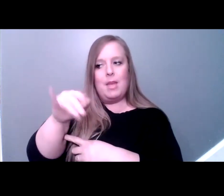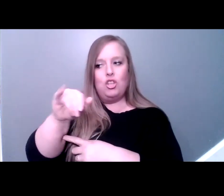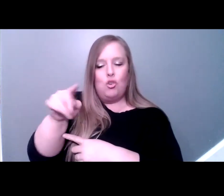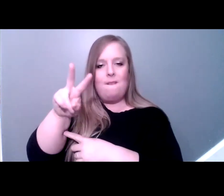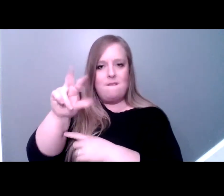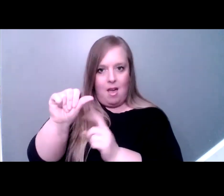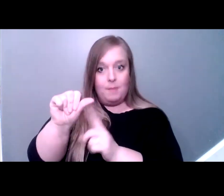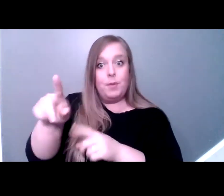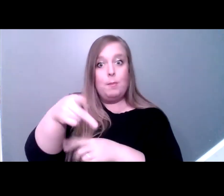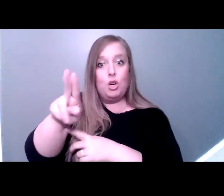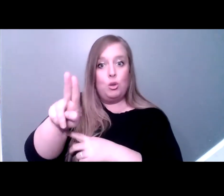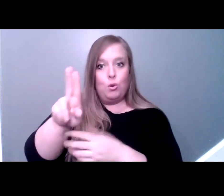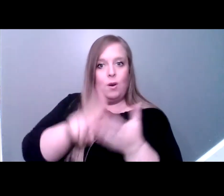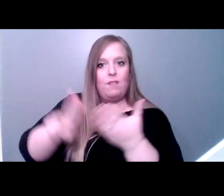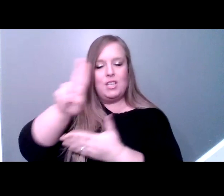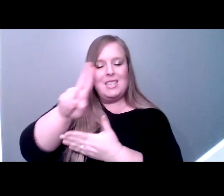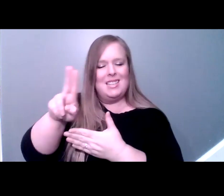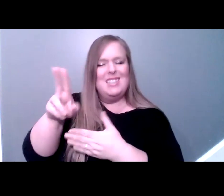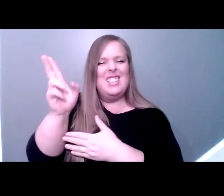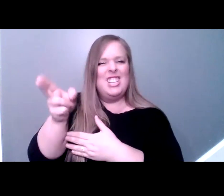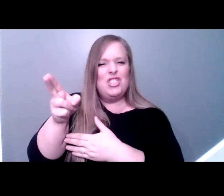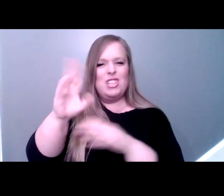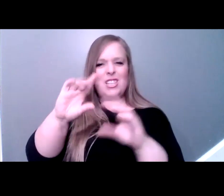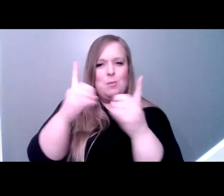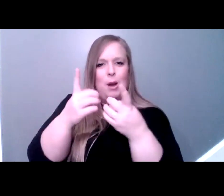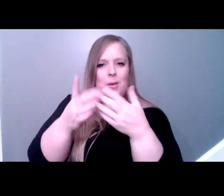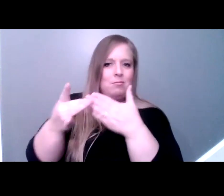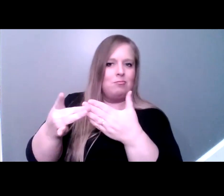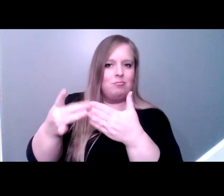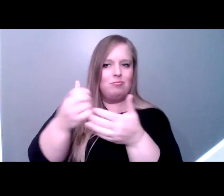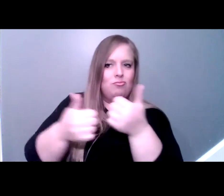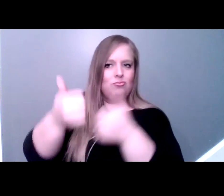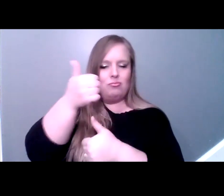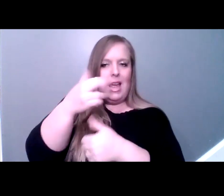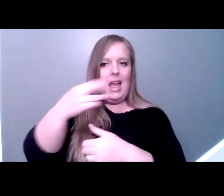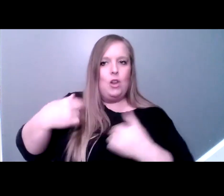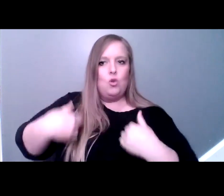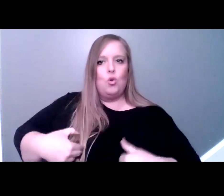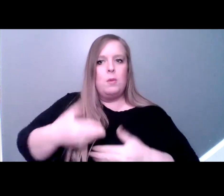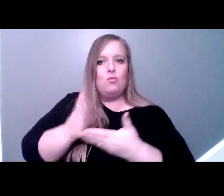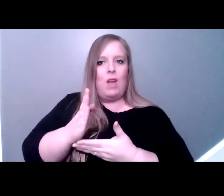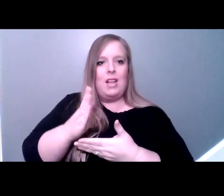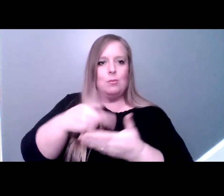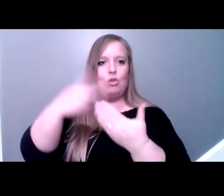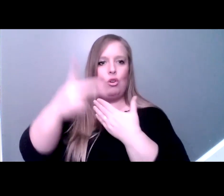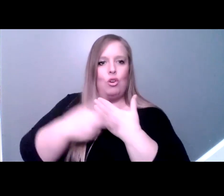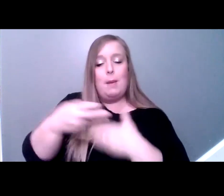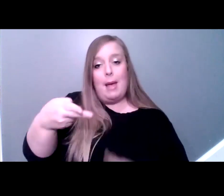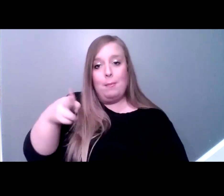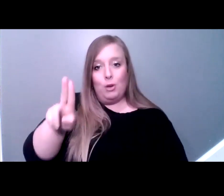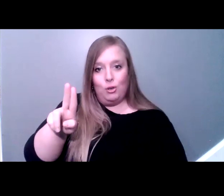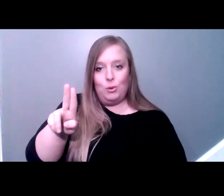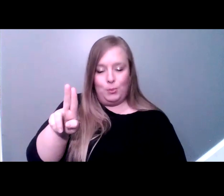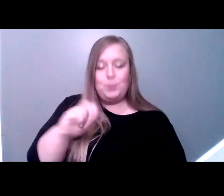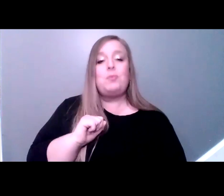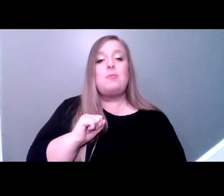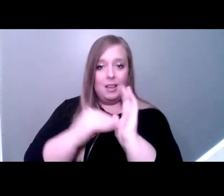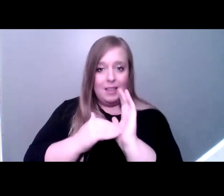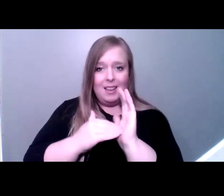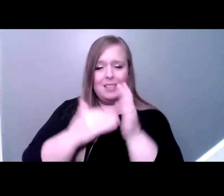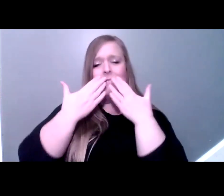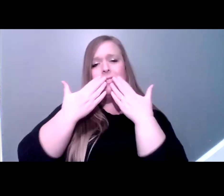University and the Program Director for the Human Rights Program at Purdue. Again, thank